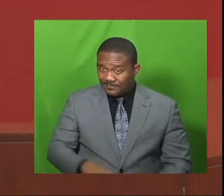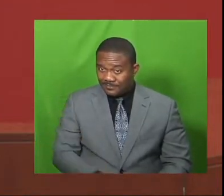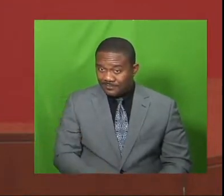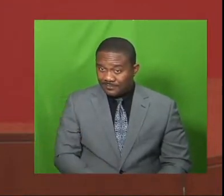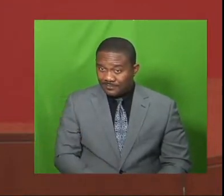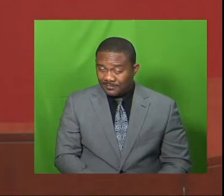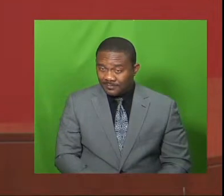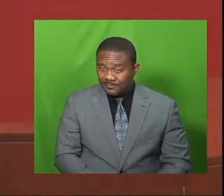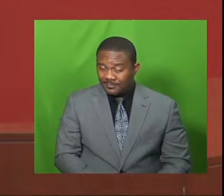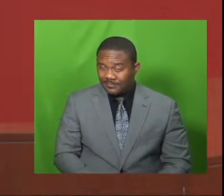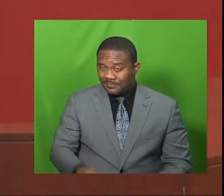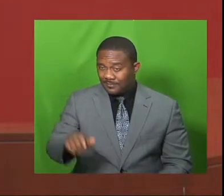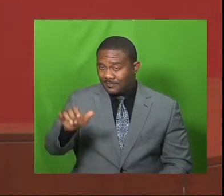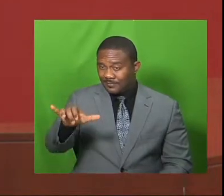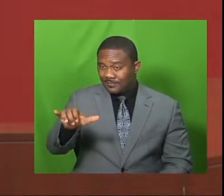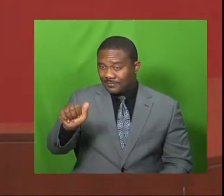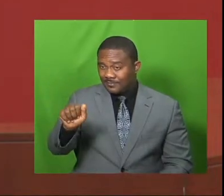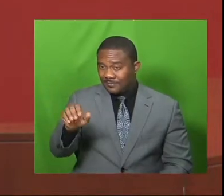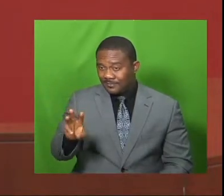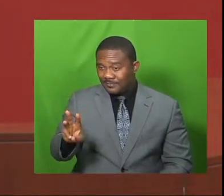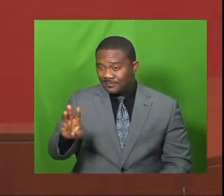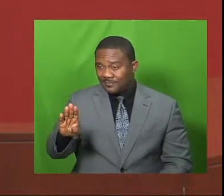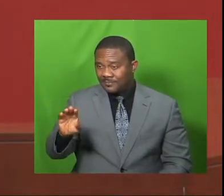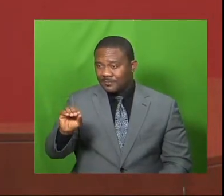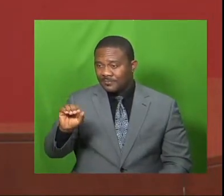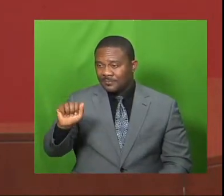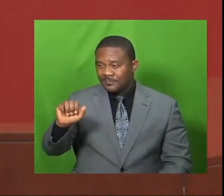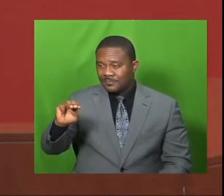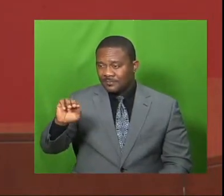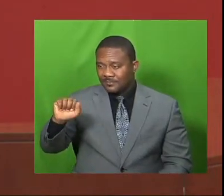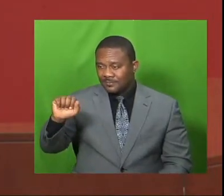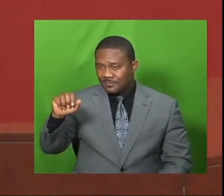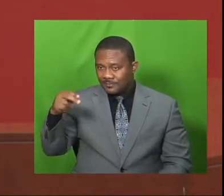Honorable Yabuama, is he here?